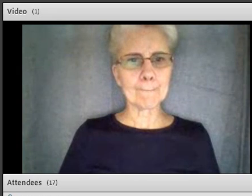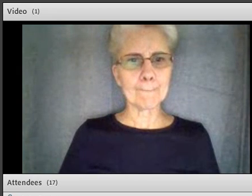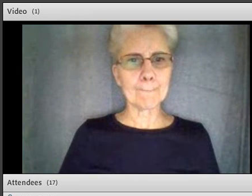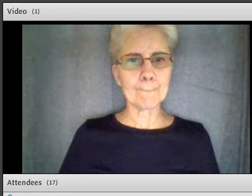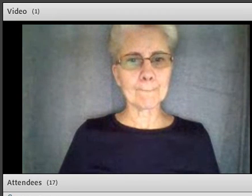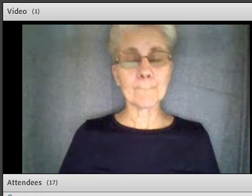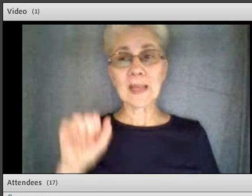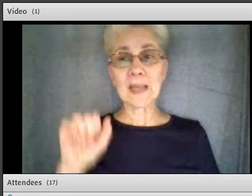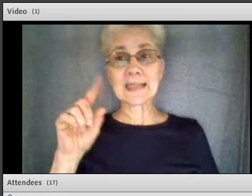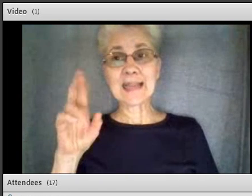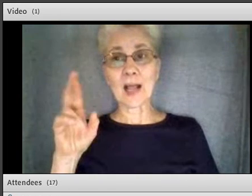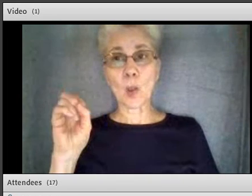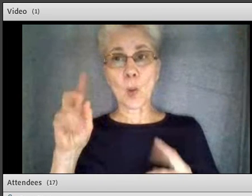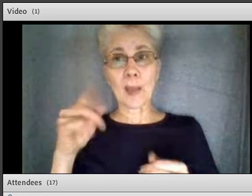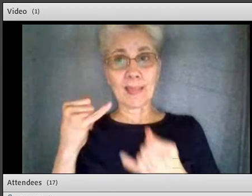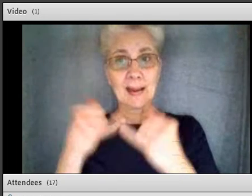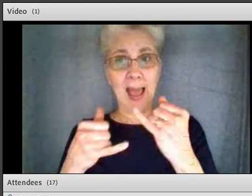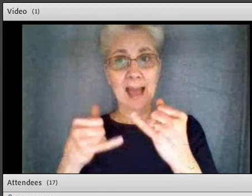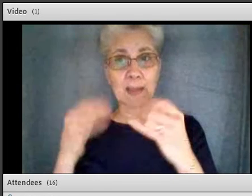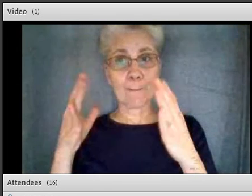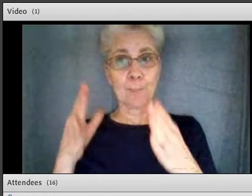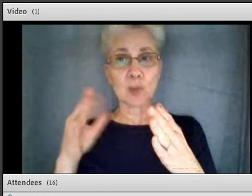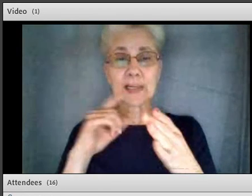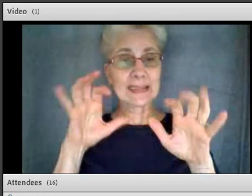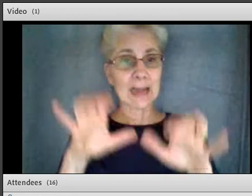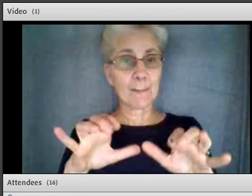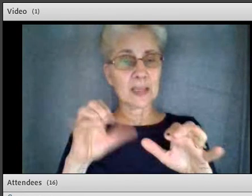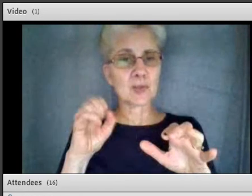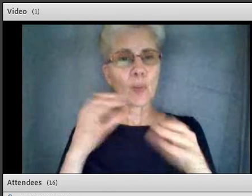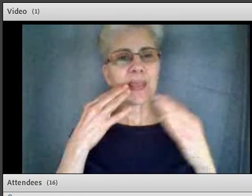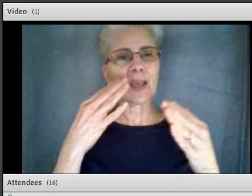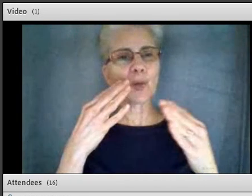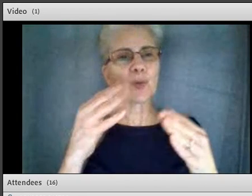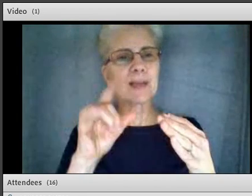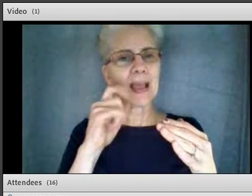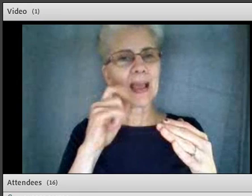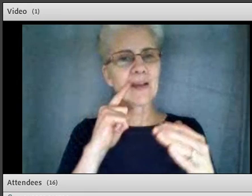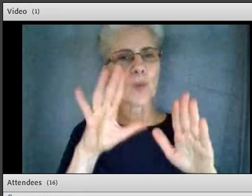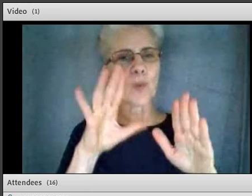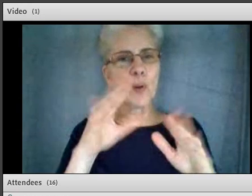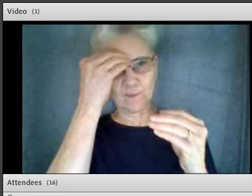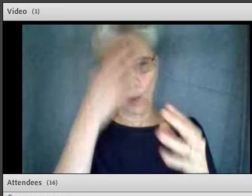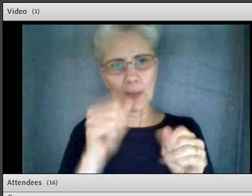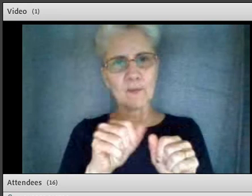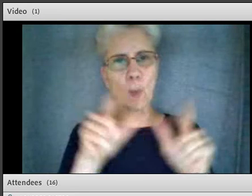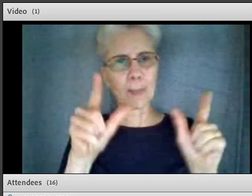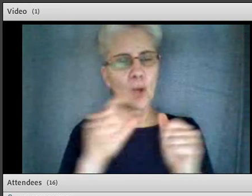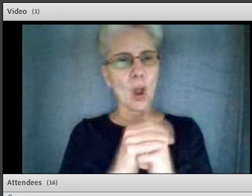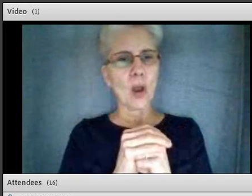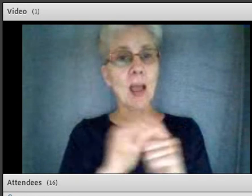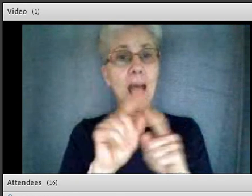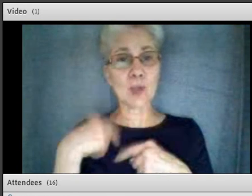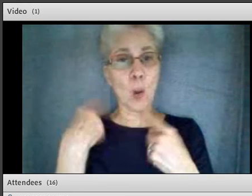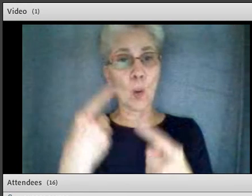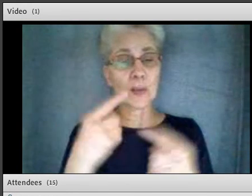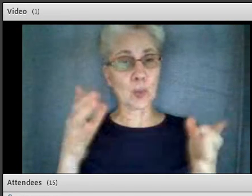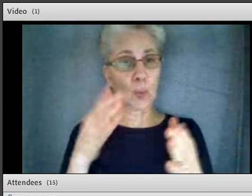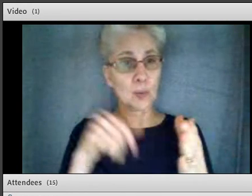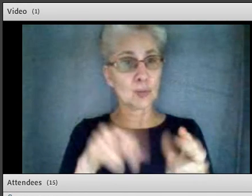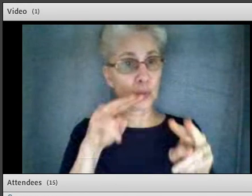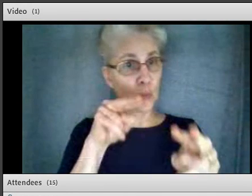Well, while the last person is typing, thank you, Diana, for such an informative webinar. As always, we encourage you to keep